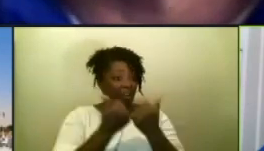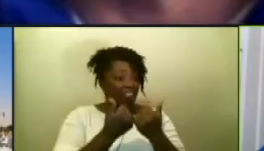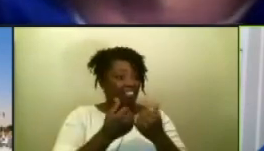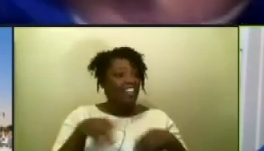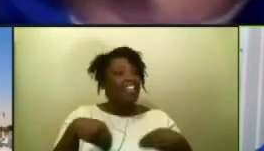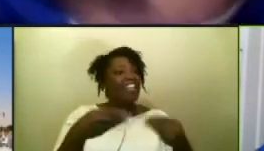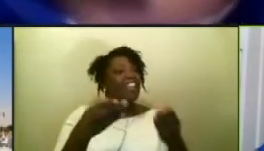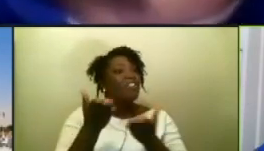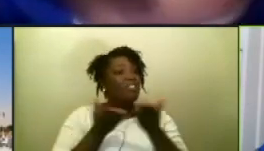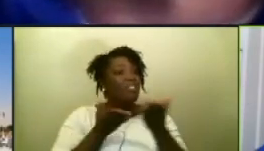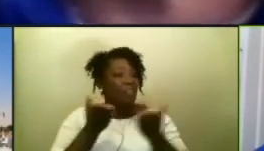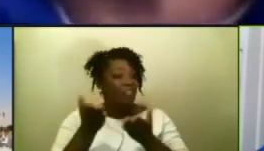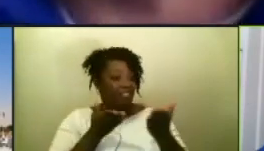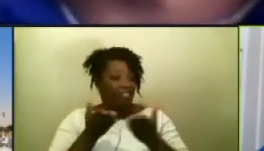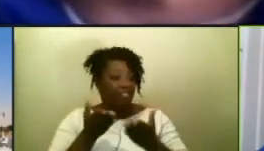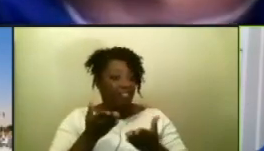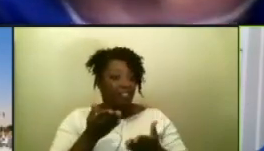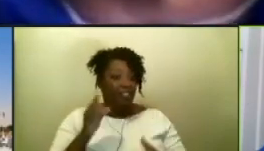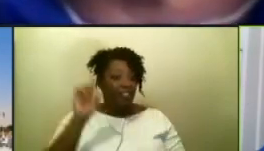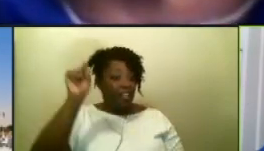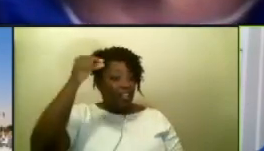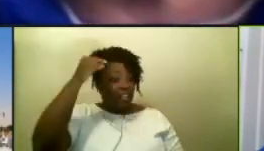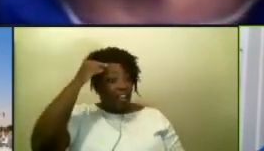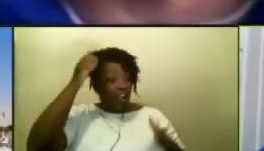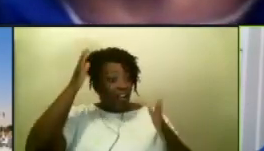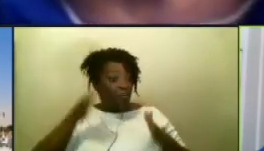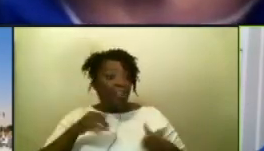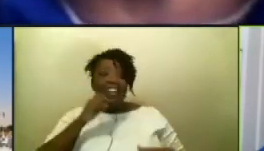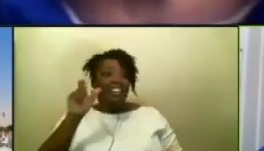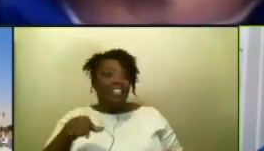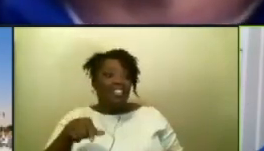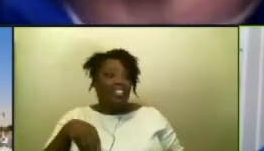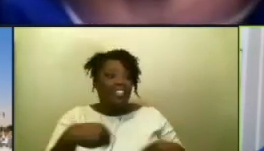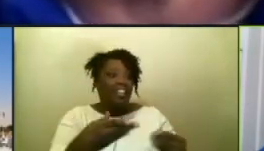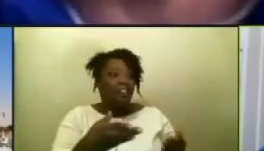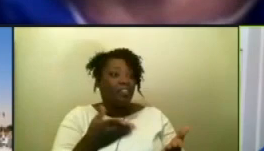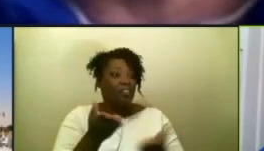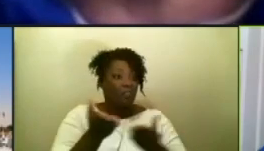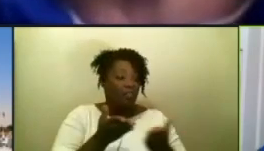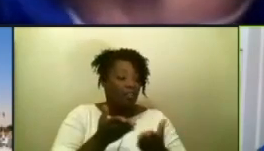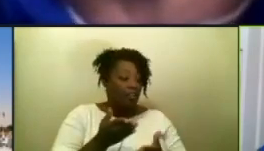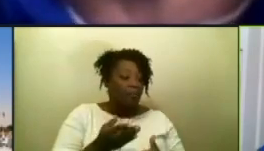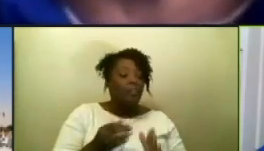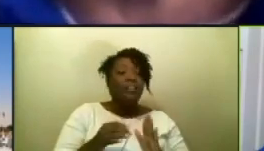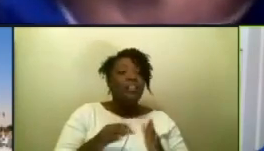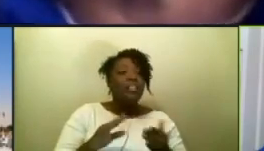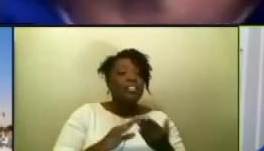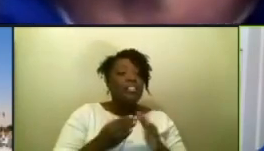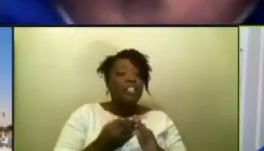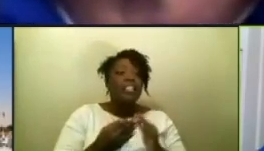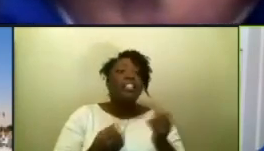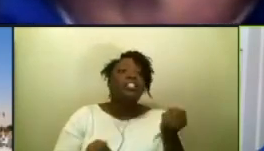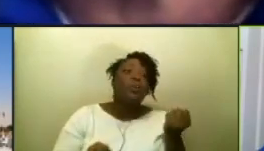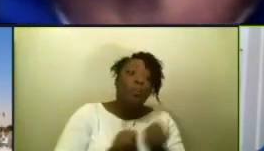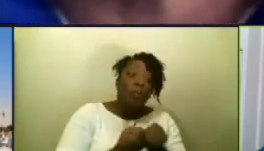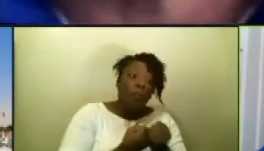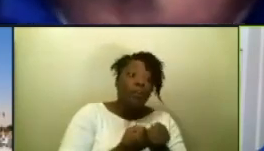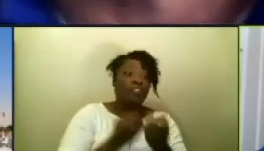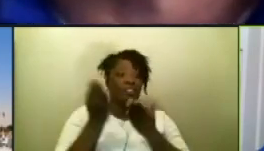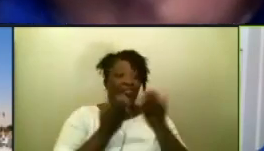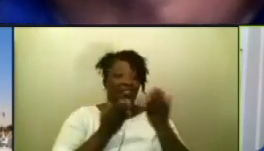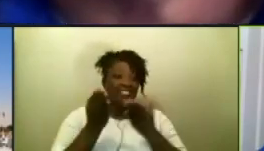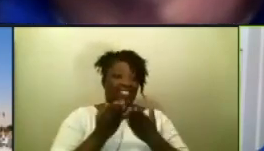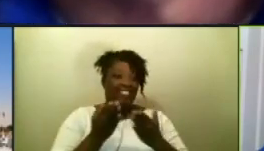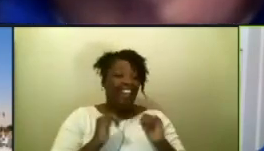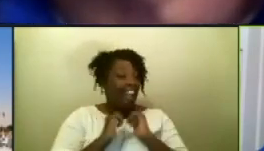service. City government doesn't need to provide the service. City government needs to support the provision of those services. So we're doing